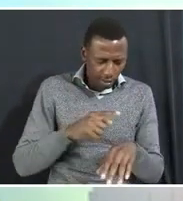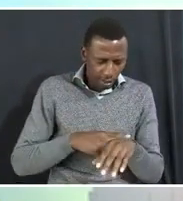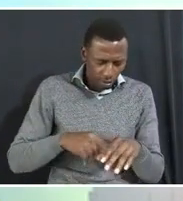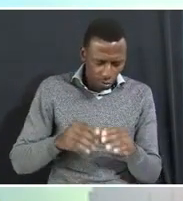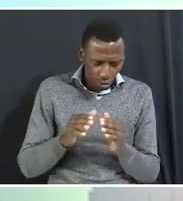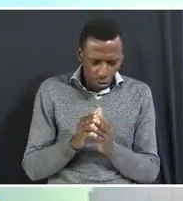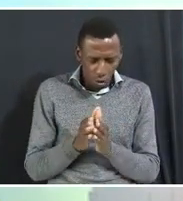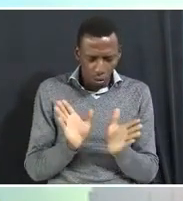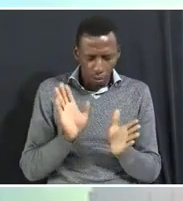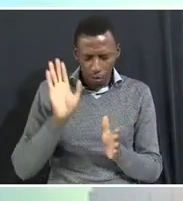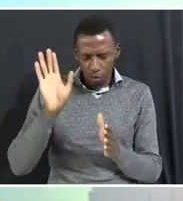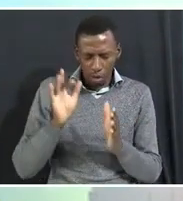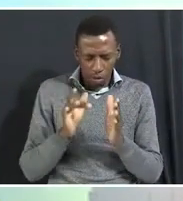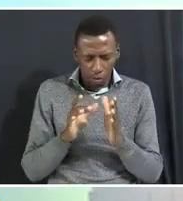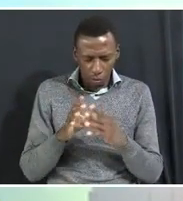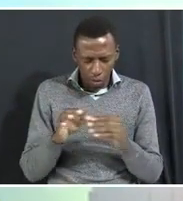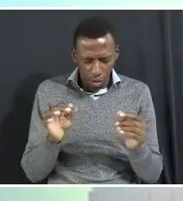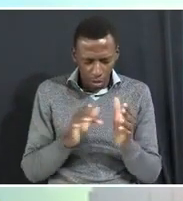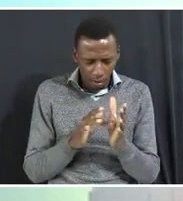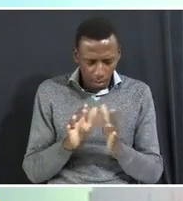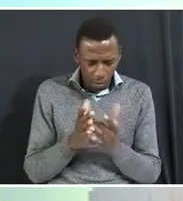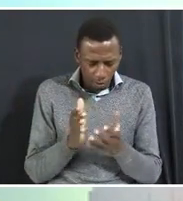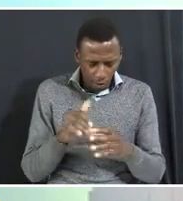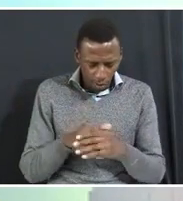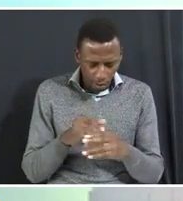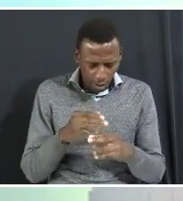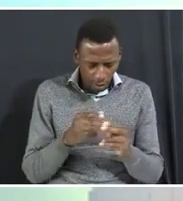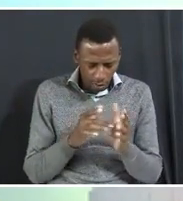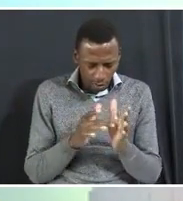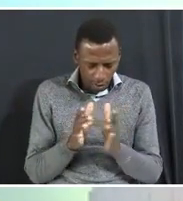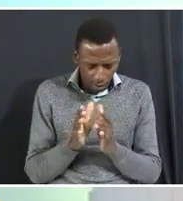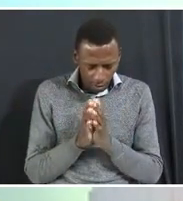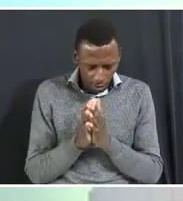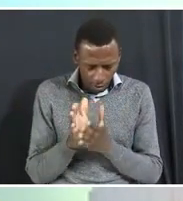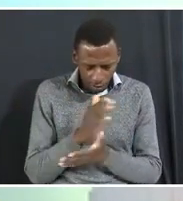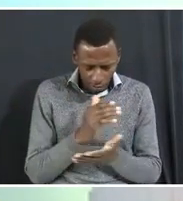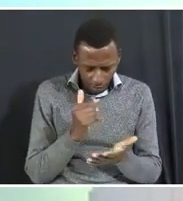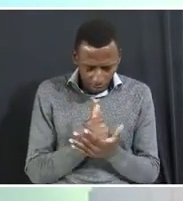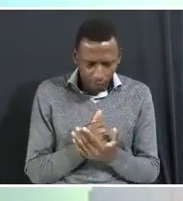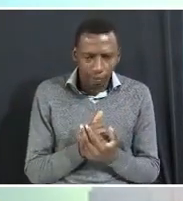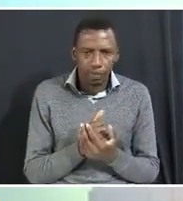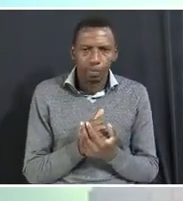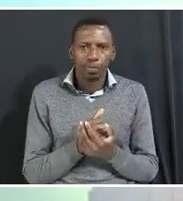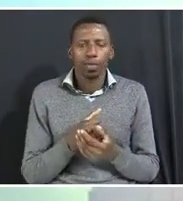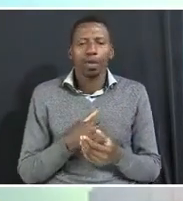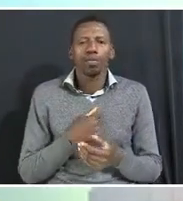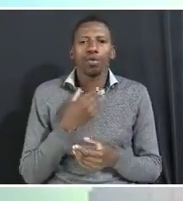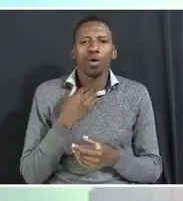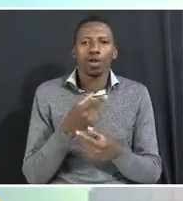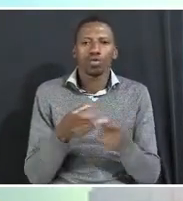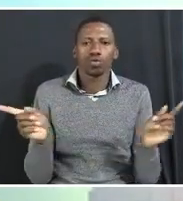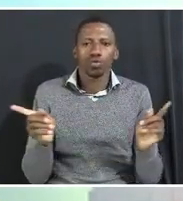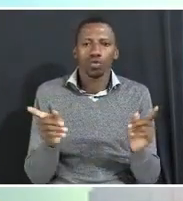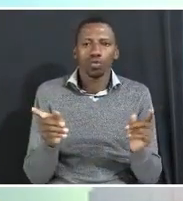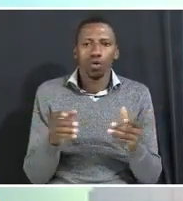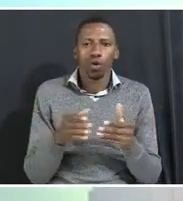word. In Jesus' name we pray. Amen. I want you to open the book of